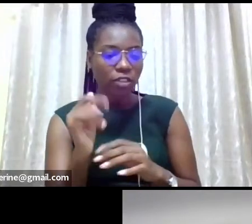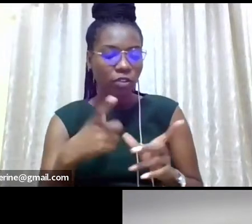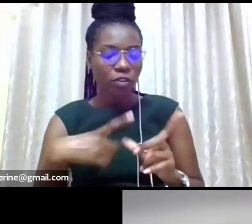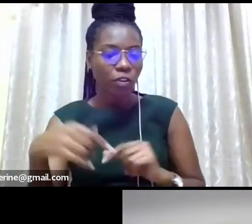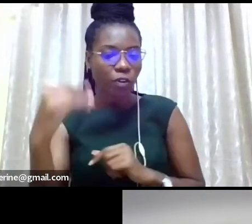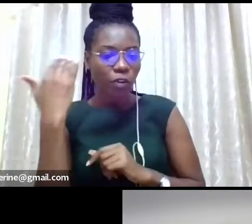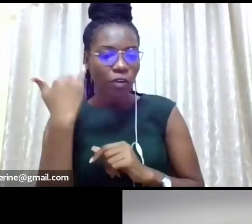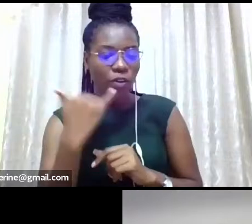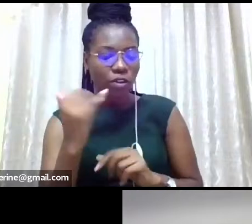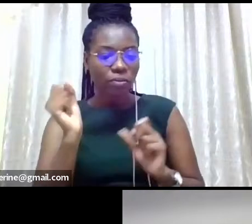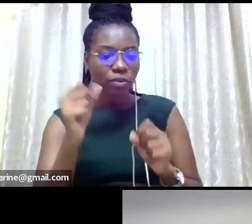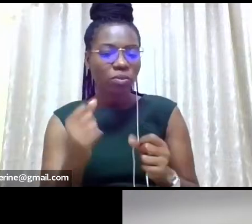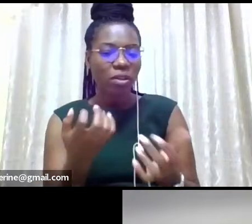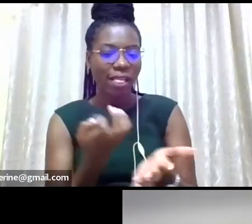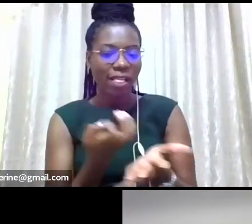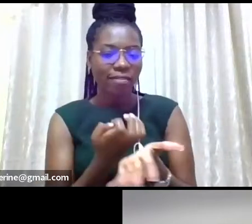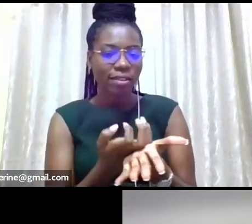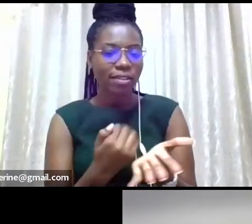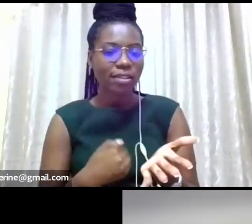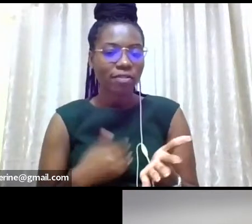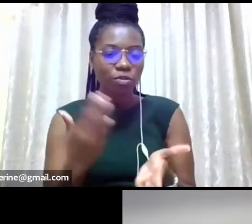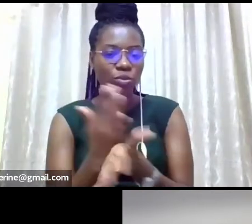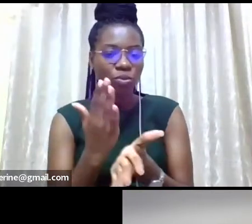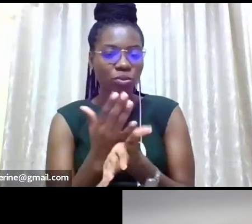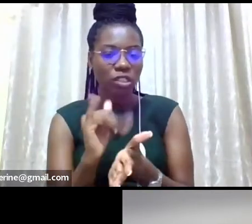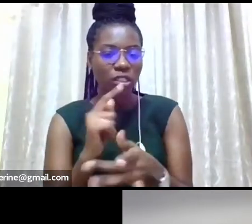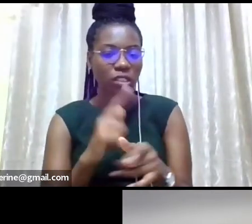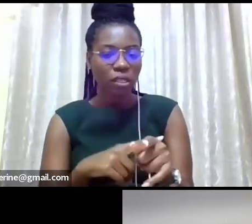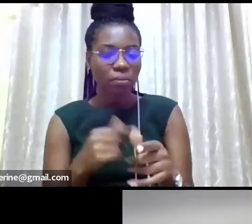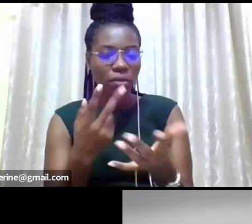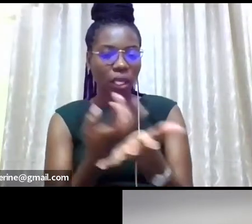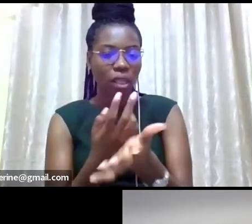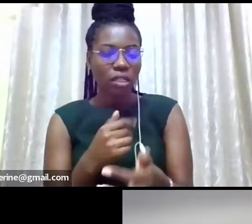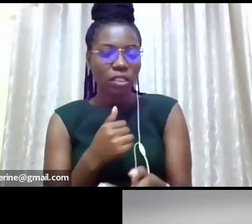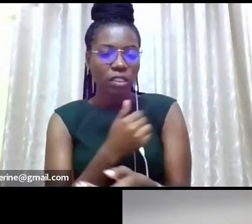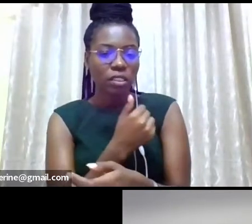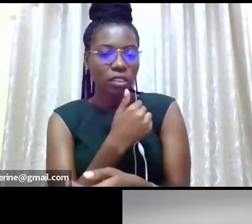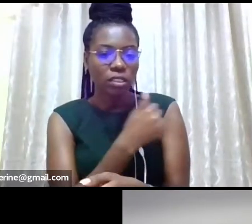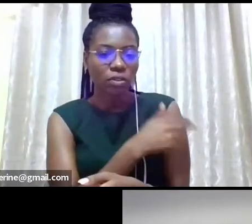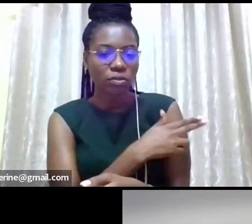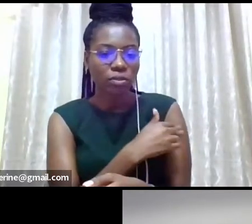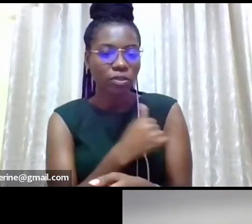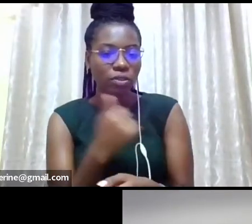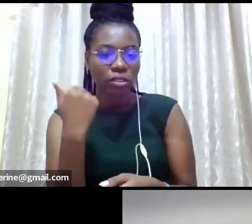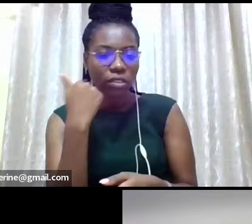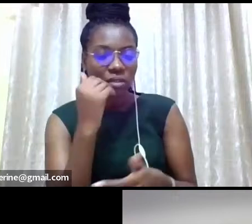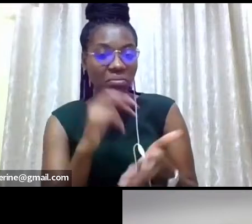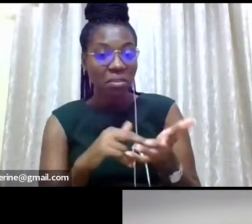can prove that they were actually incapacitated, you will be required to reinstate them.